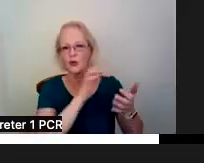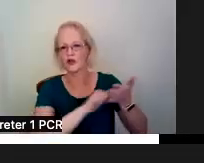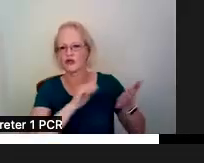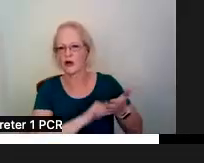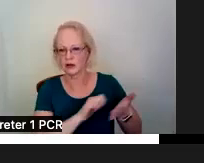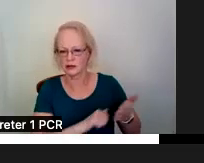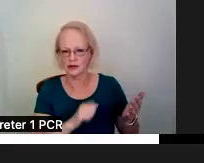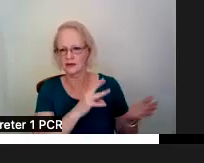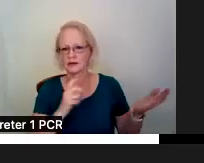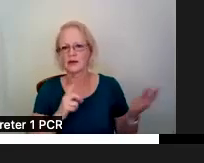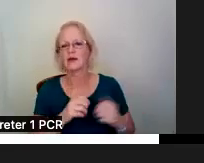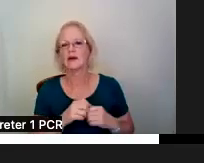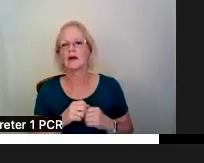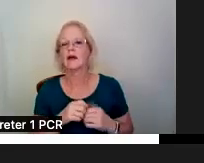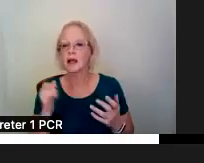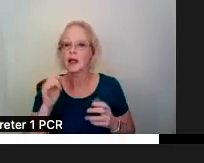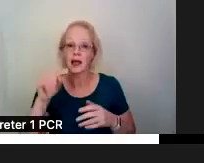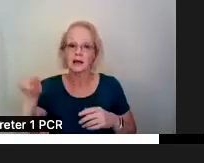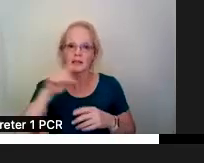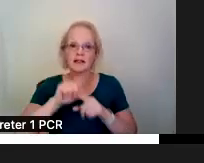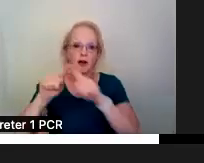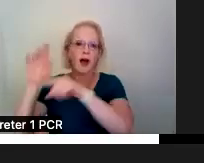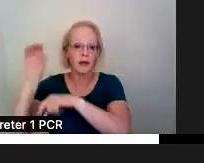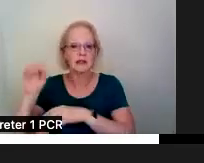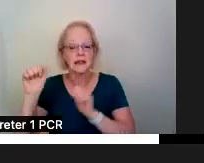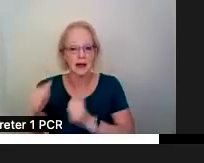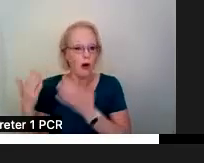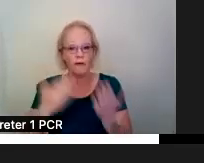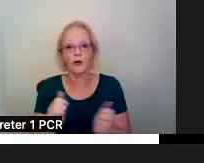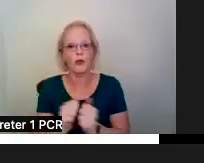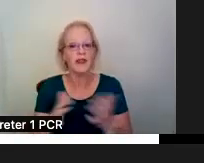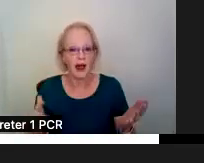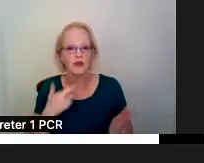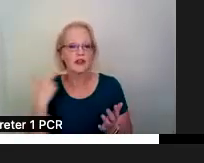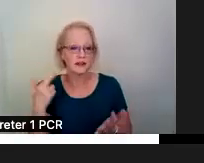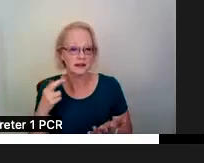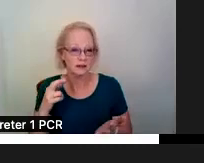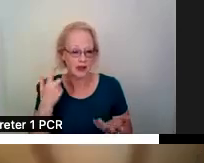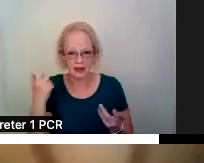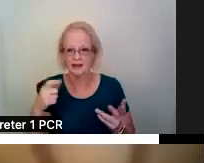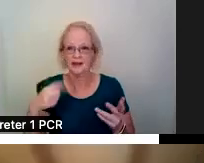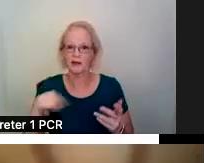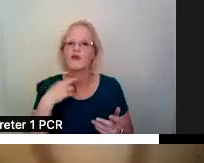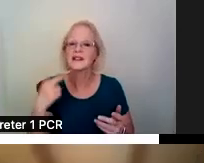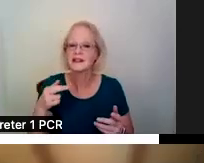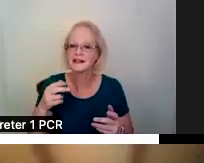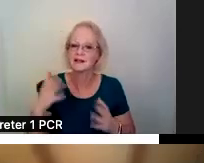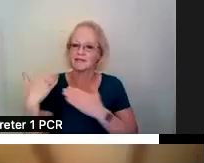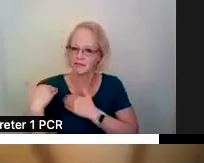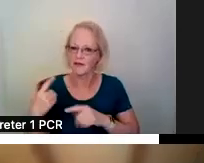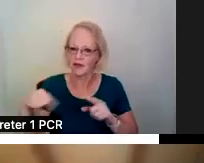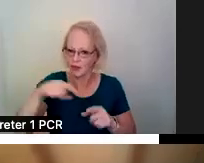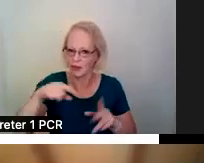offer them without any risk, since all the risk is borne by the individuals in the pool, and many